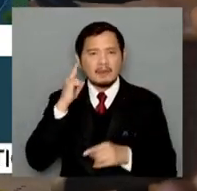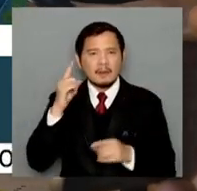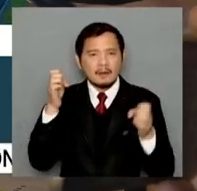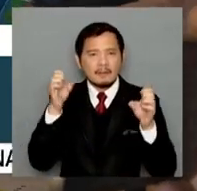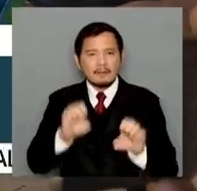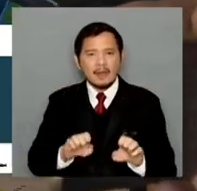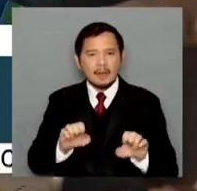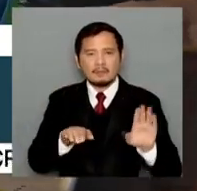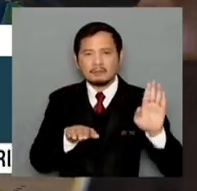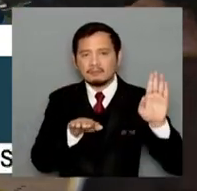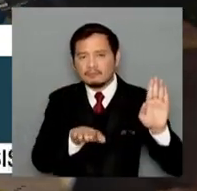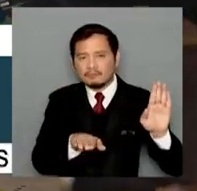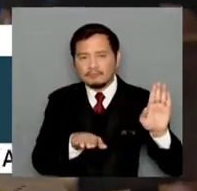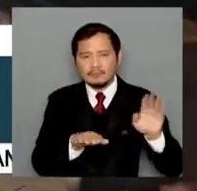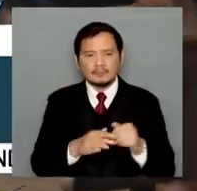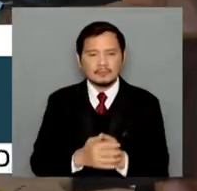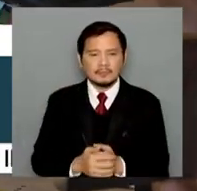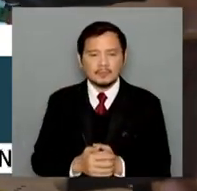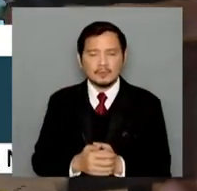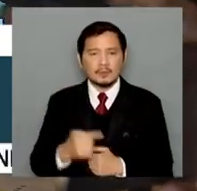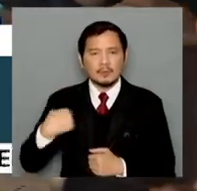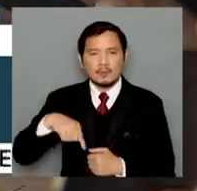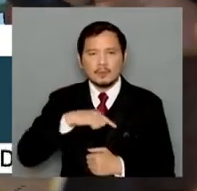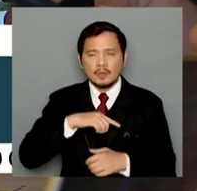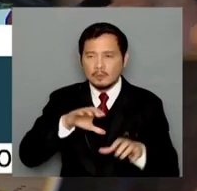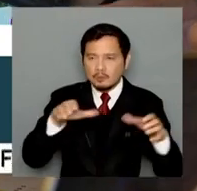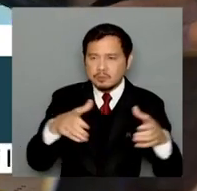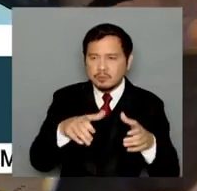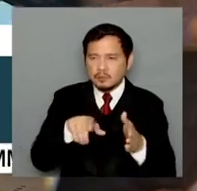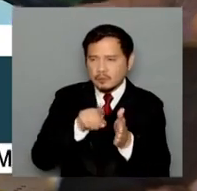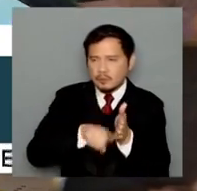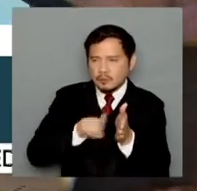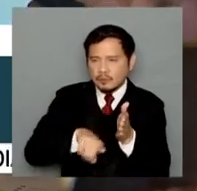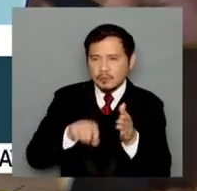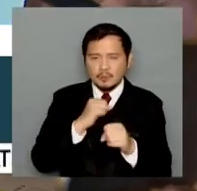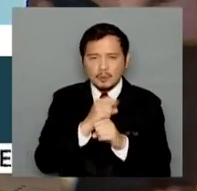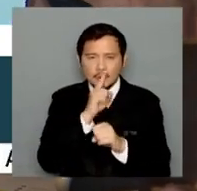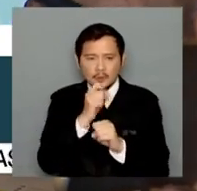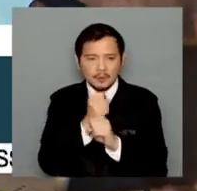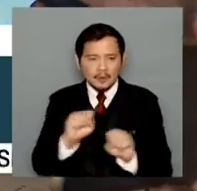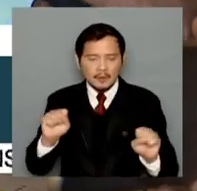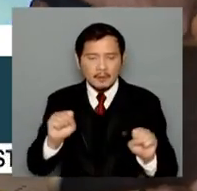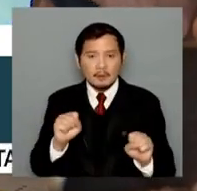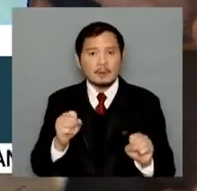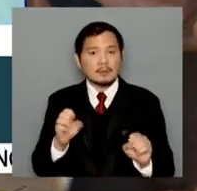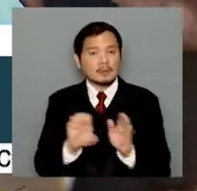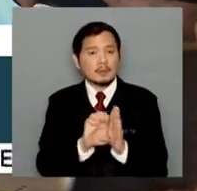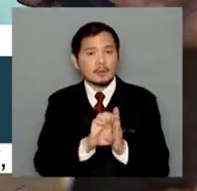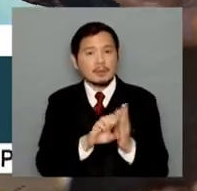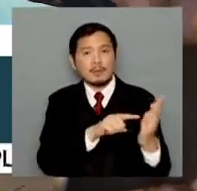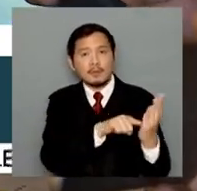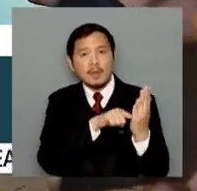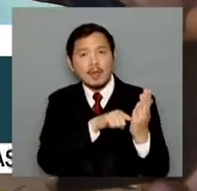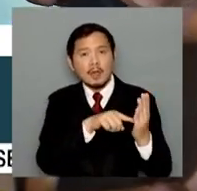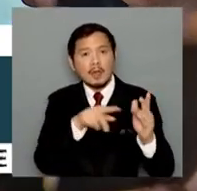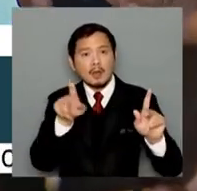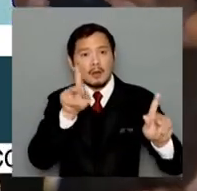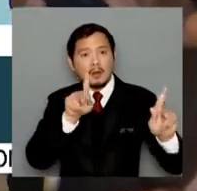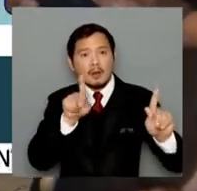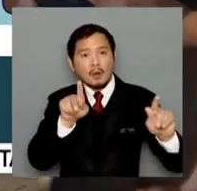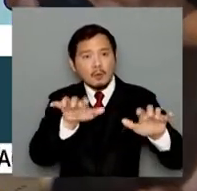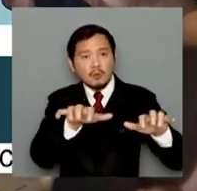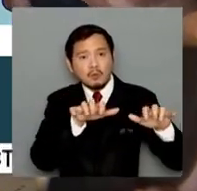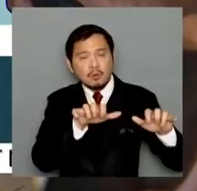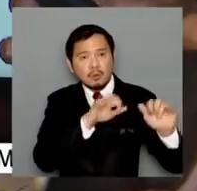President-elect Ferdinand Marcos Jr. No? Except yung mga rallies na po pwedeng gawin ng mga kaliwang grupo, nakahanda na rin